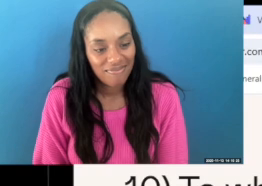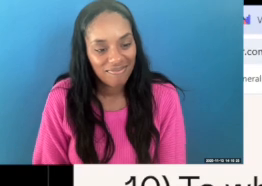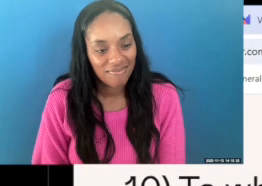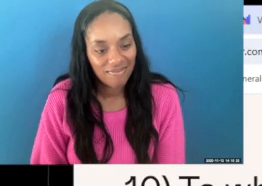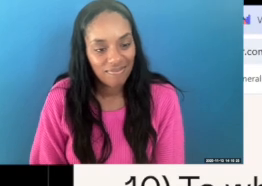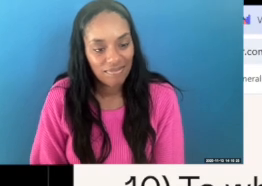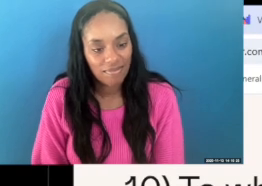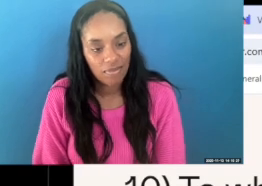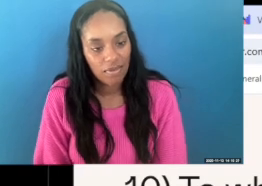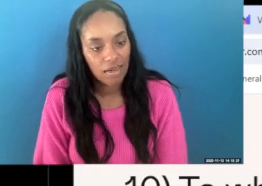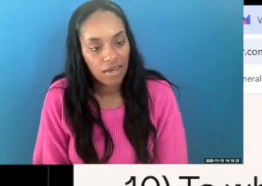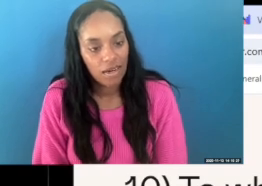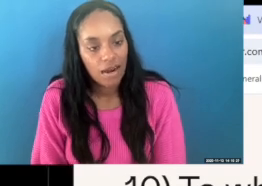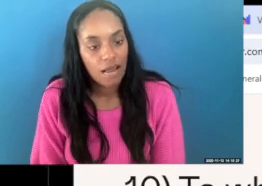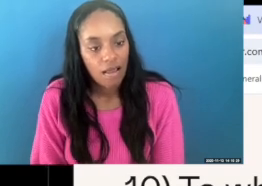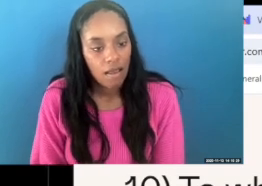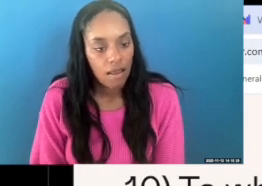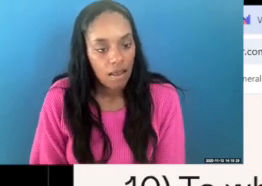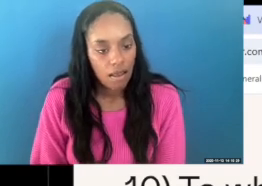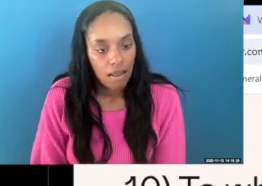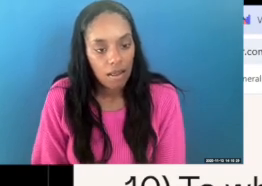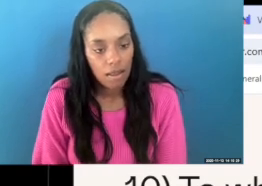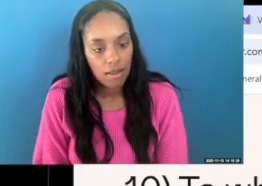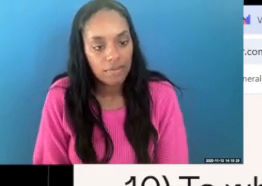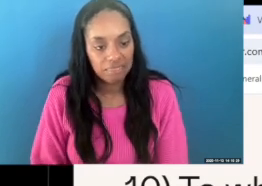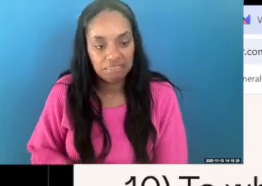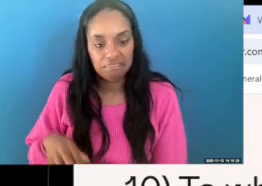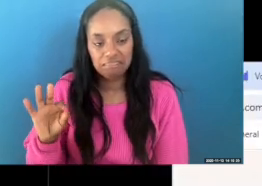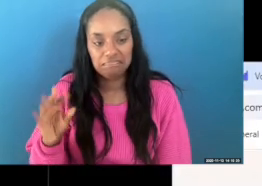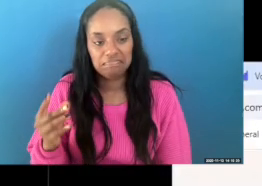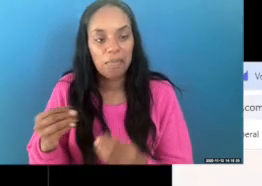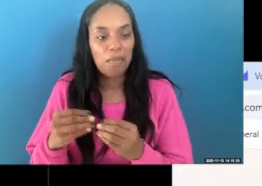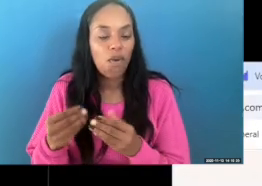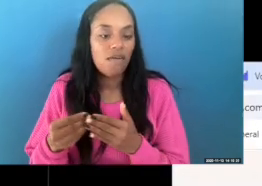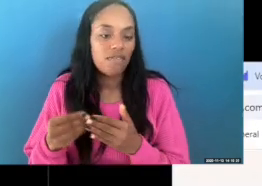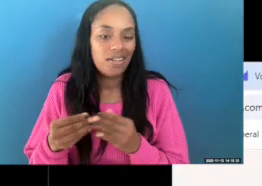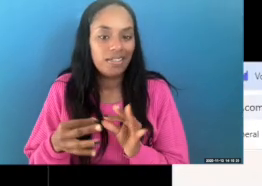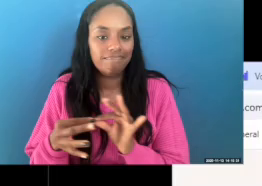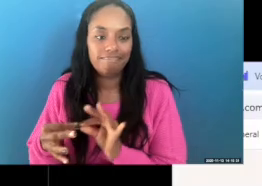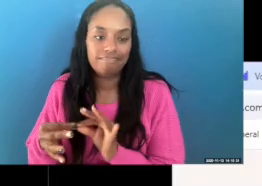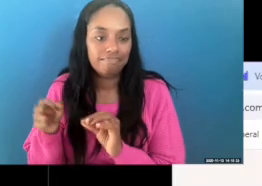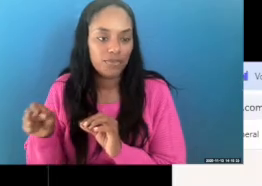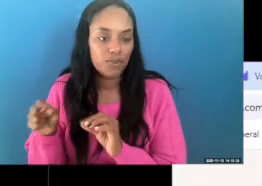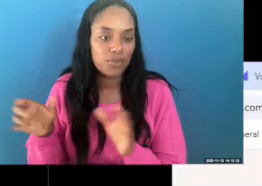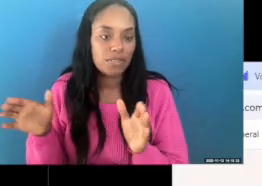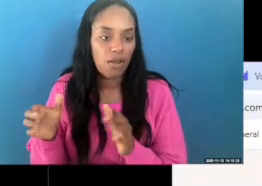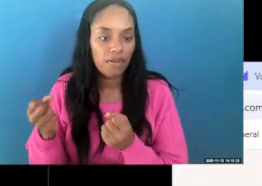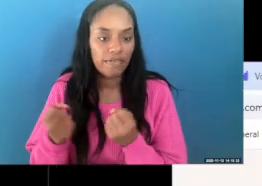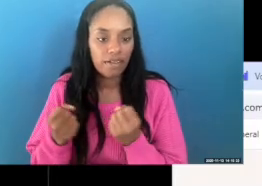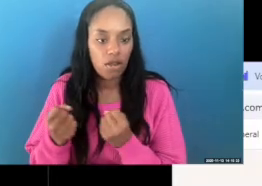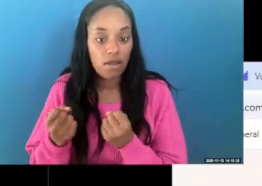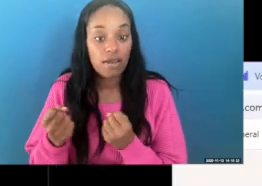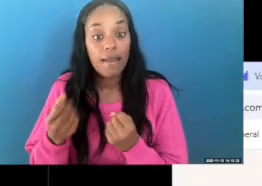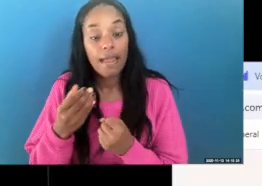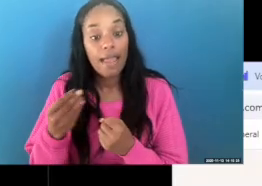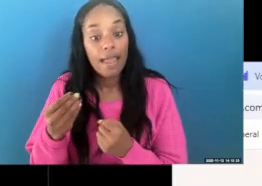more comfortable. But it's kind of maybe scary is not the right word, but time when you're seeing